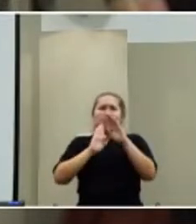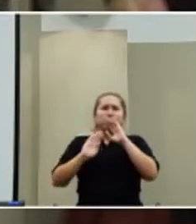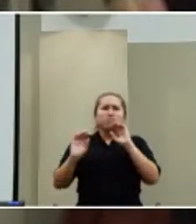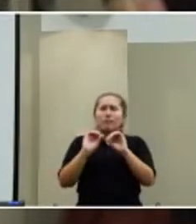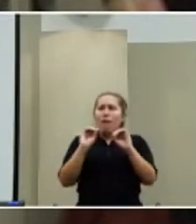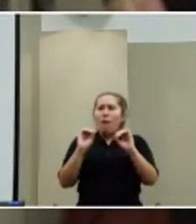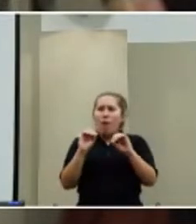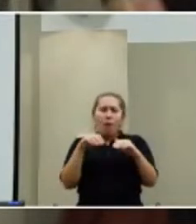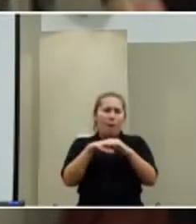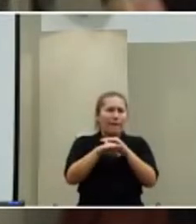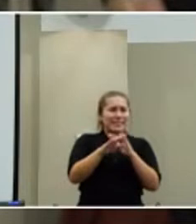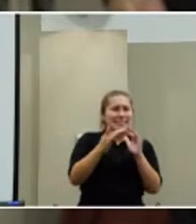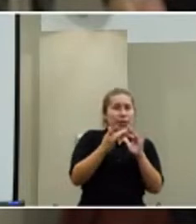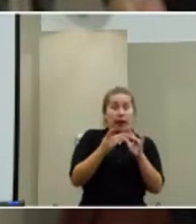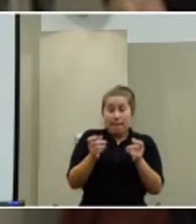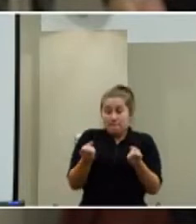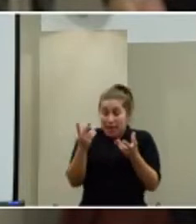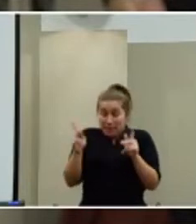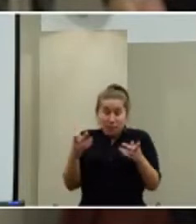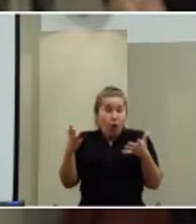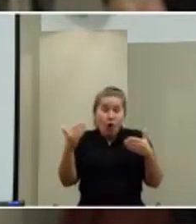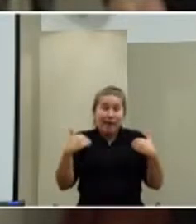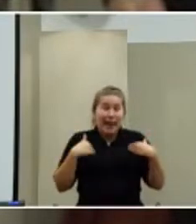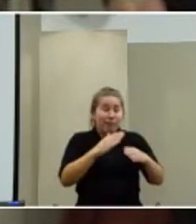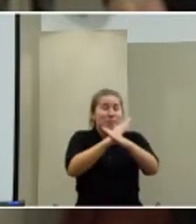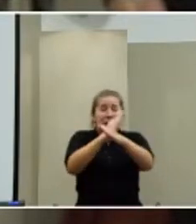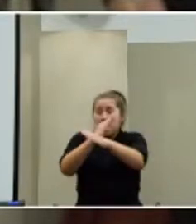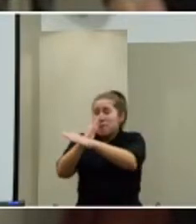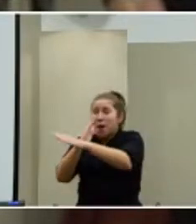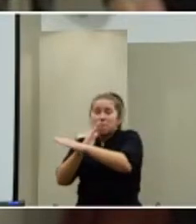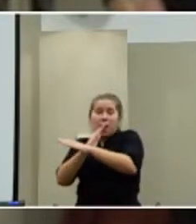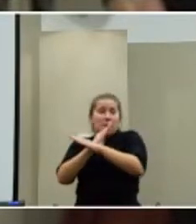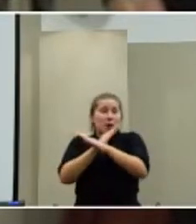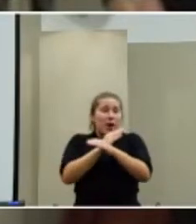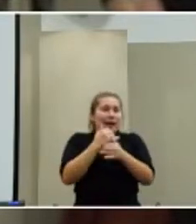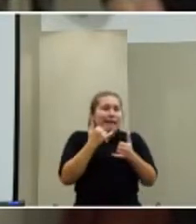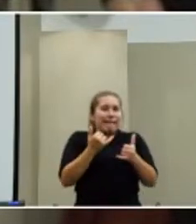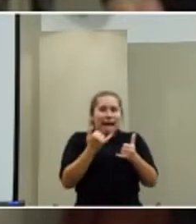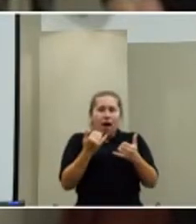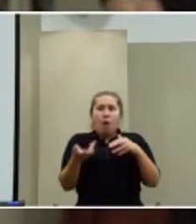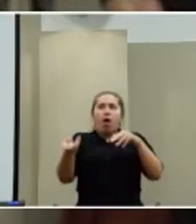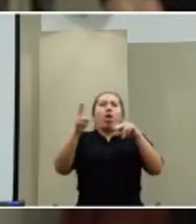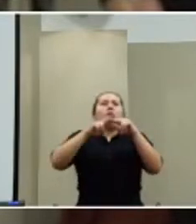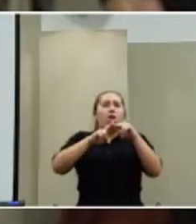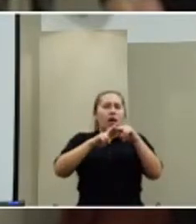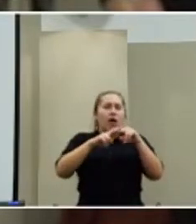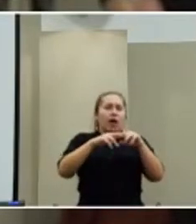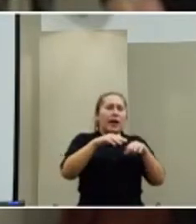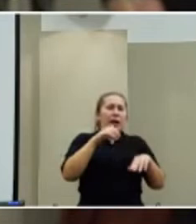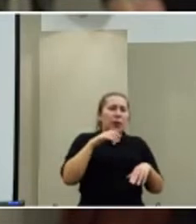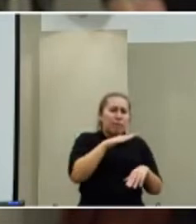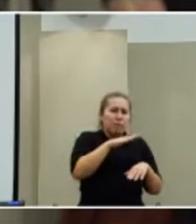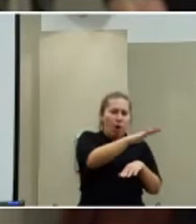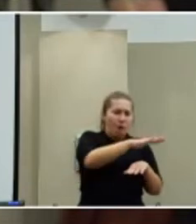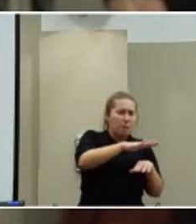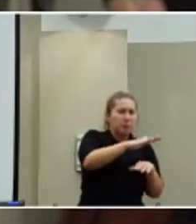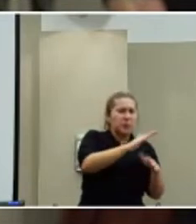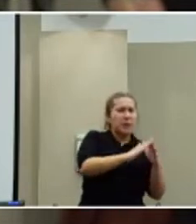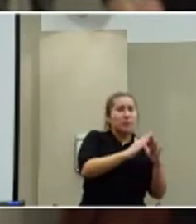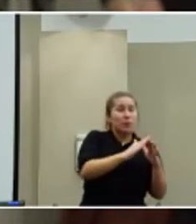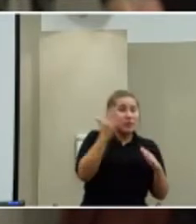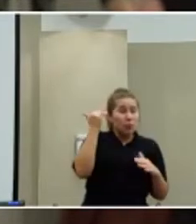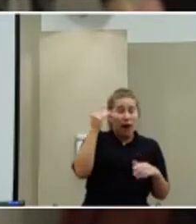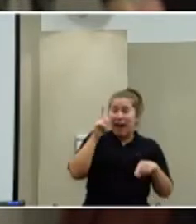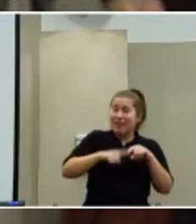barriers, and we're also facing barriers in the rural communities because we can't